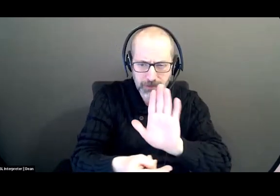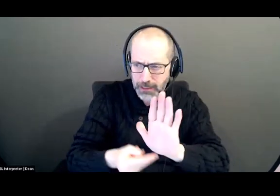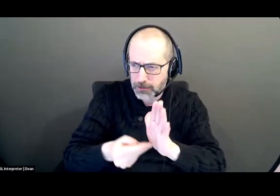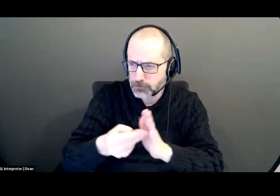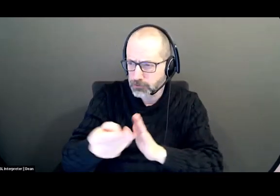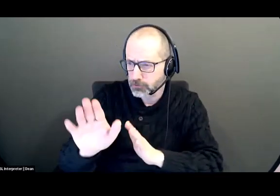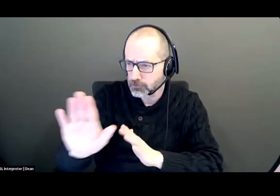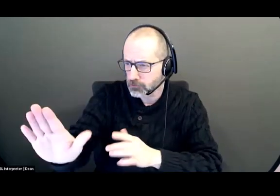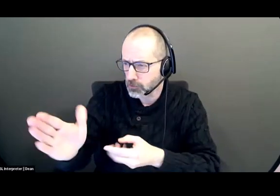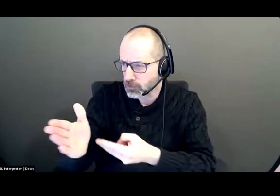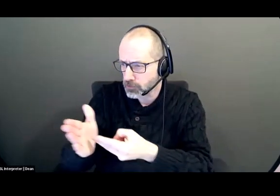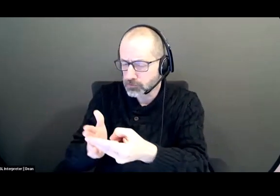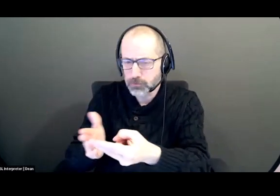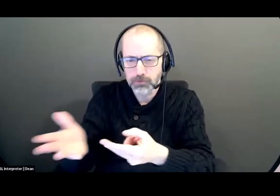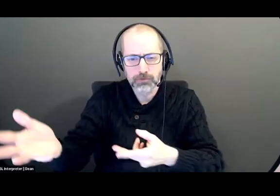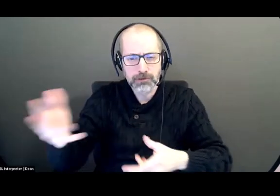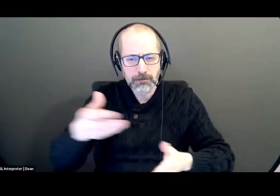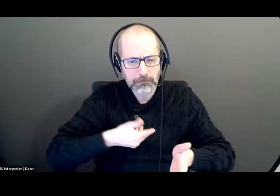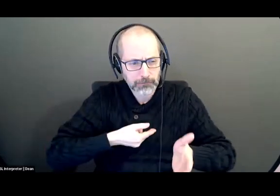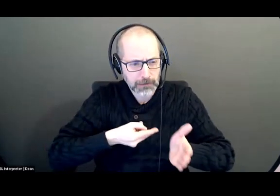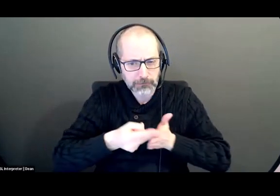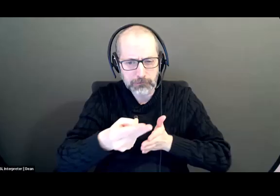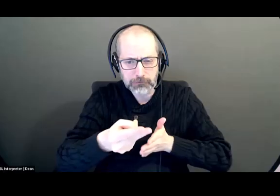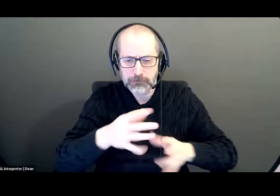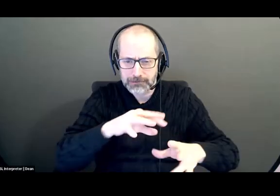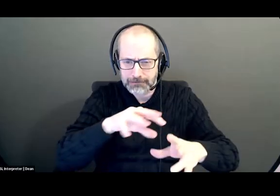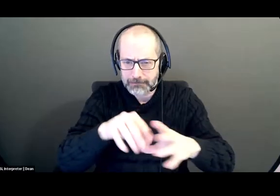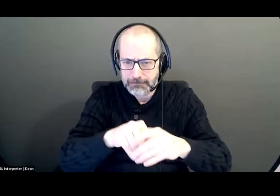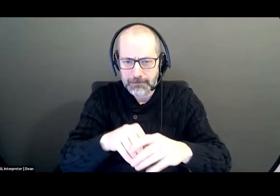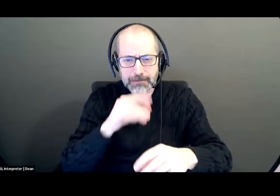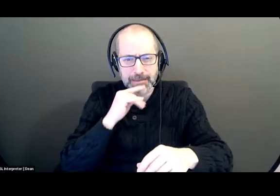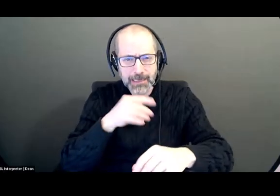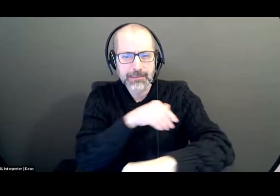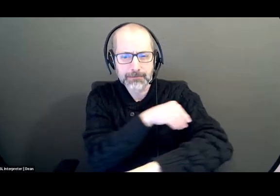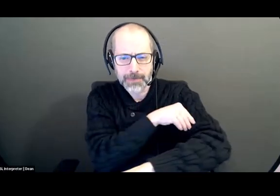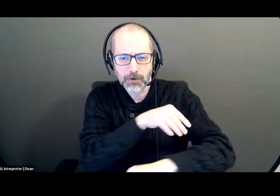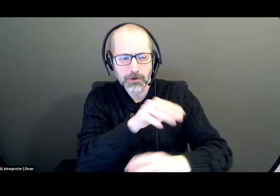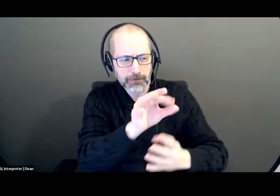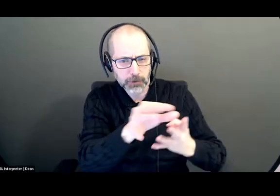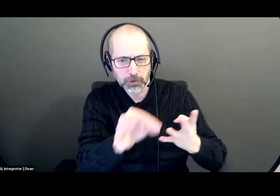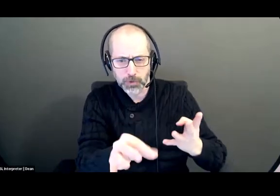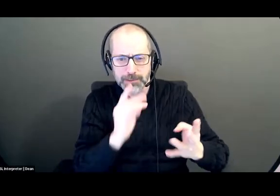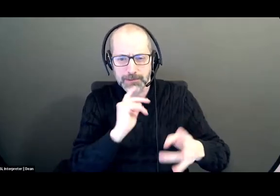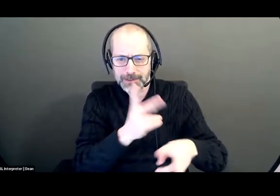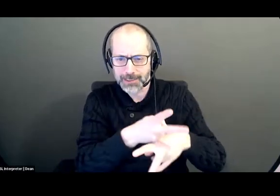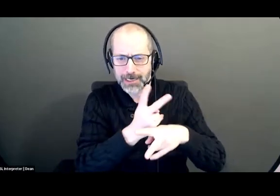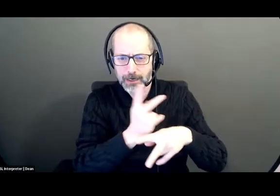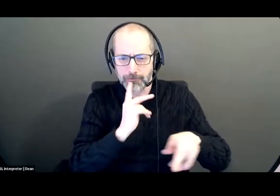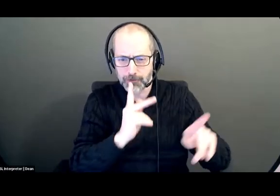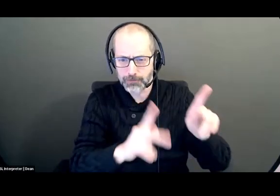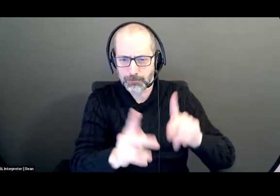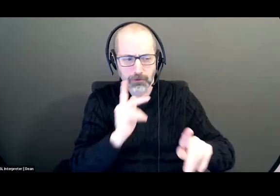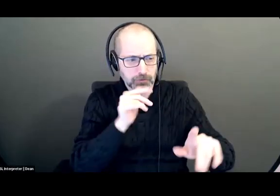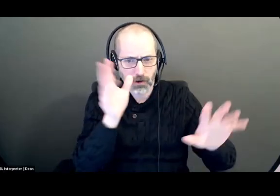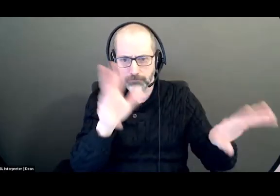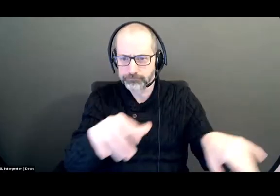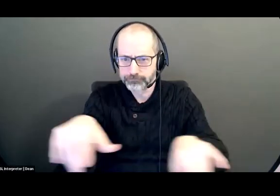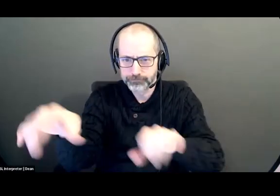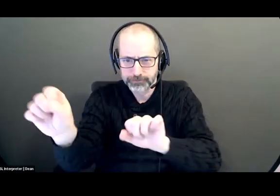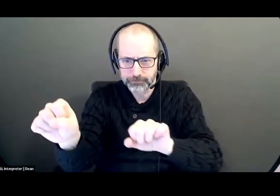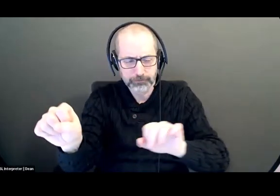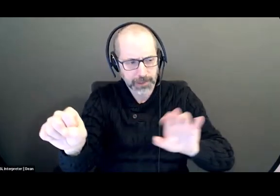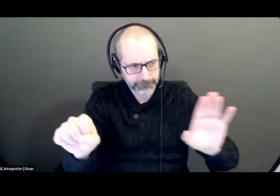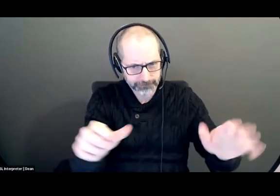One thing that is especially going to stick with me is two things around the social determinants of health. They're not abstract, they don't need to